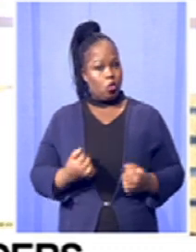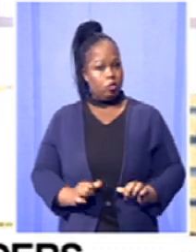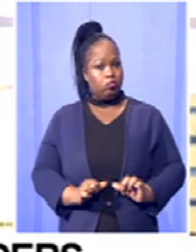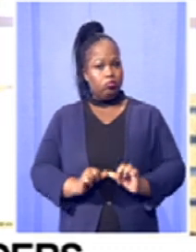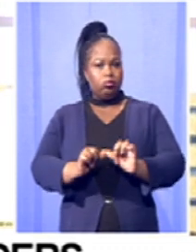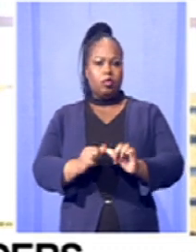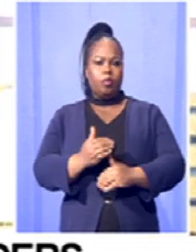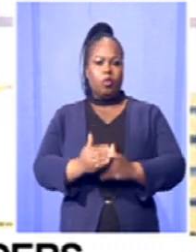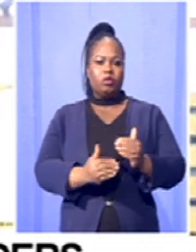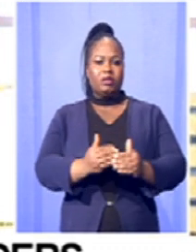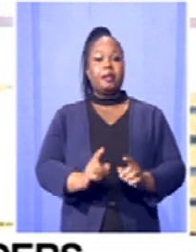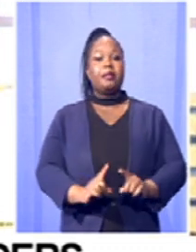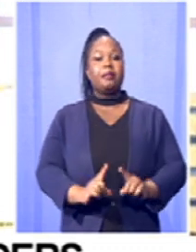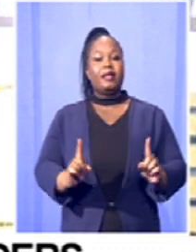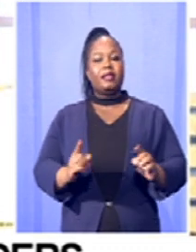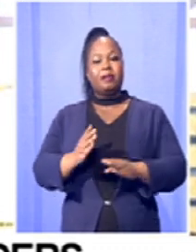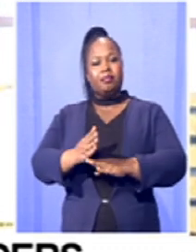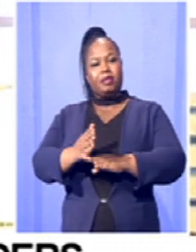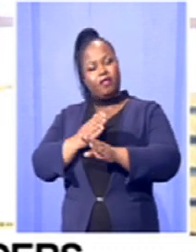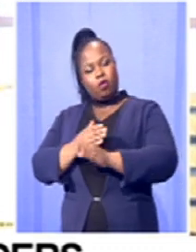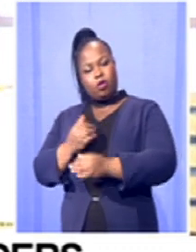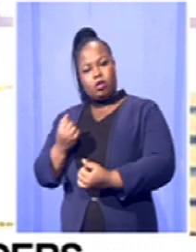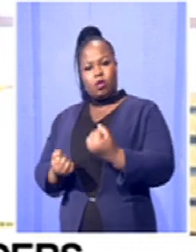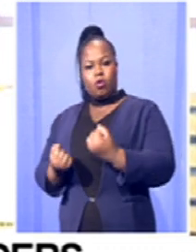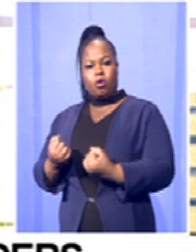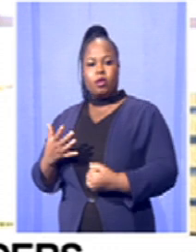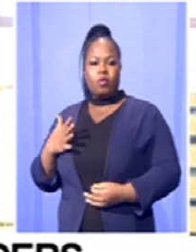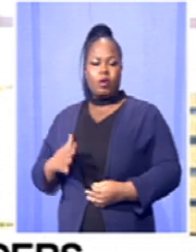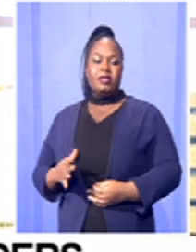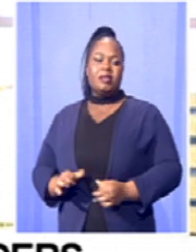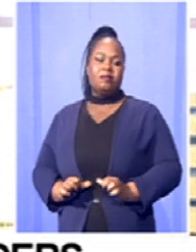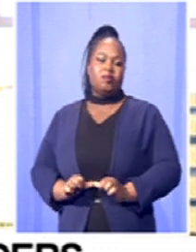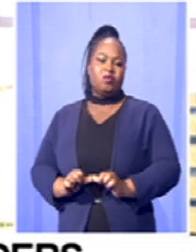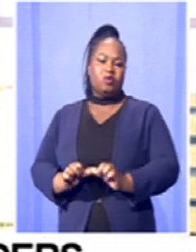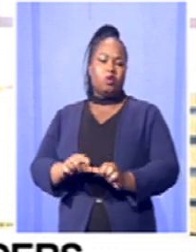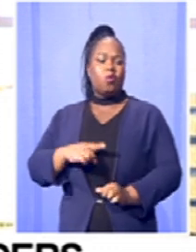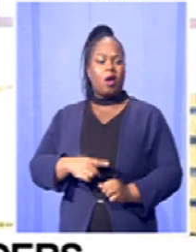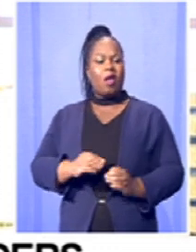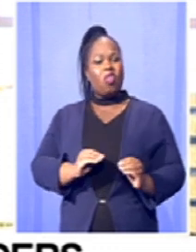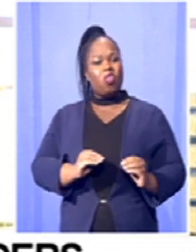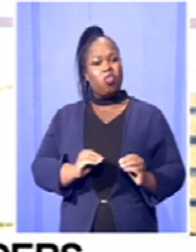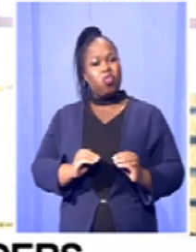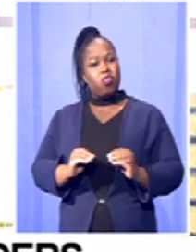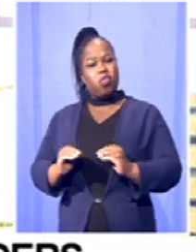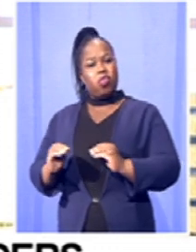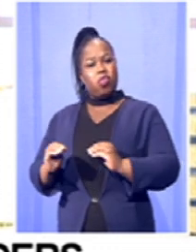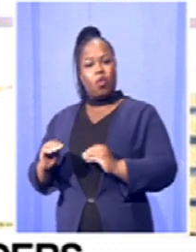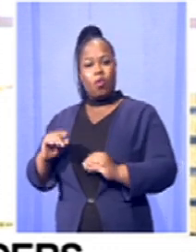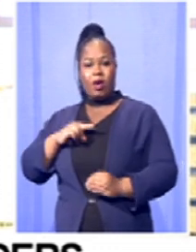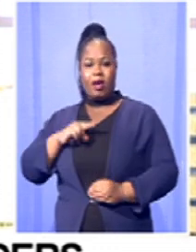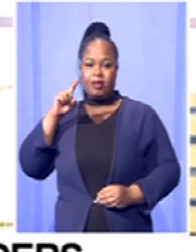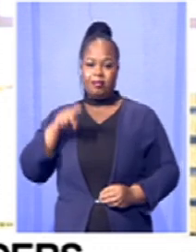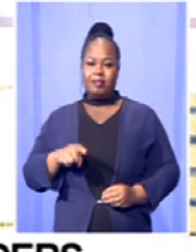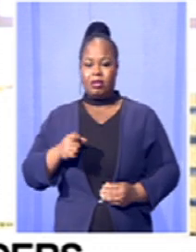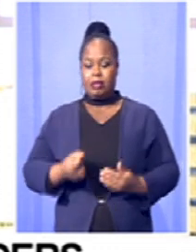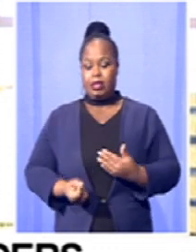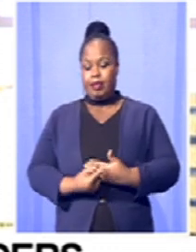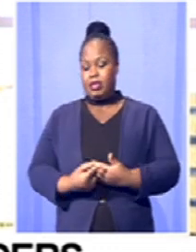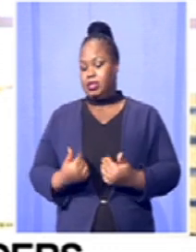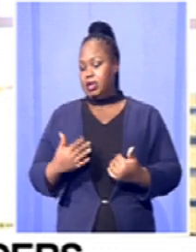the court wanted to get this matter underway because it has been marred by delays. As you know, that it should have started on Monday as well